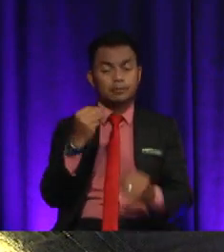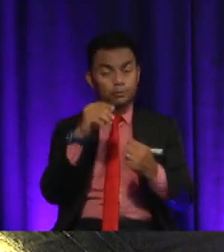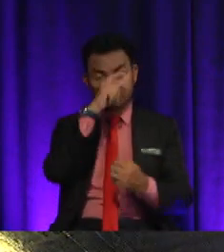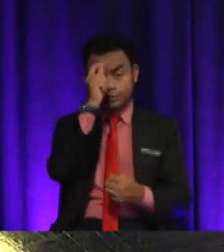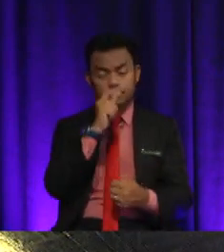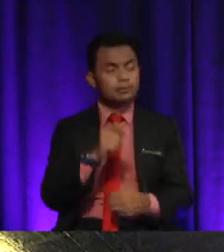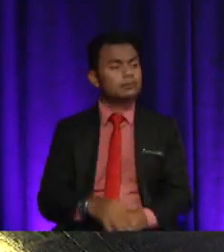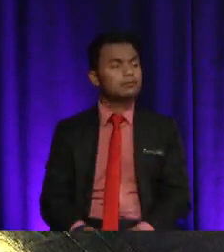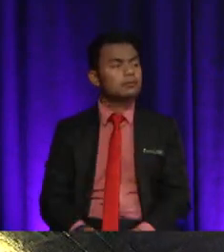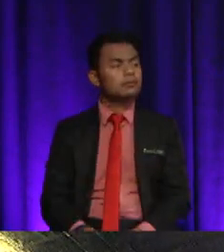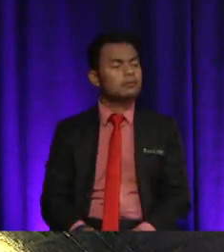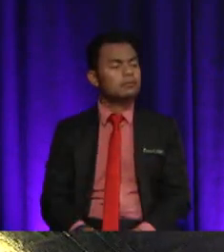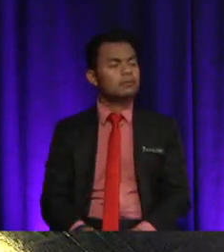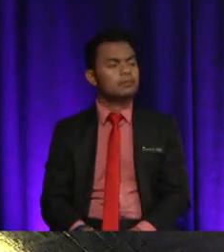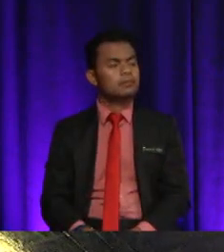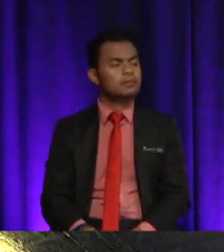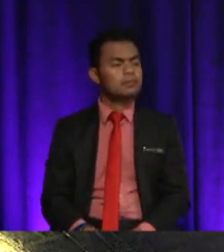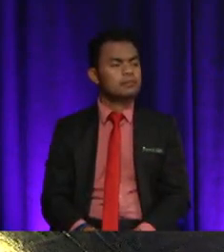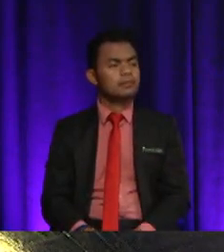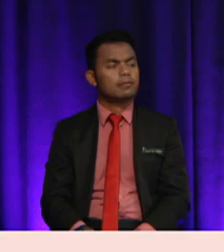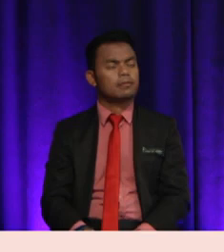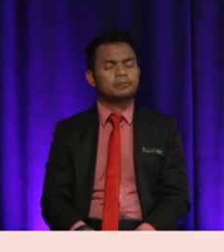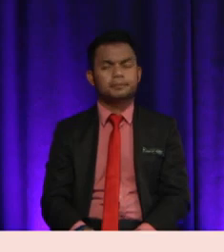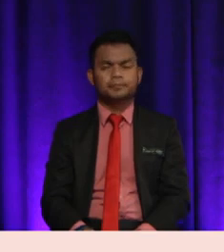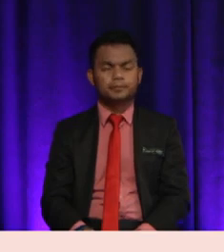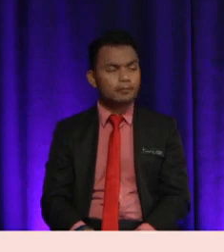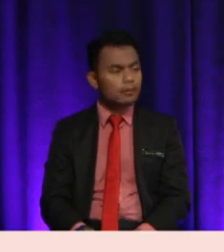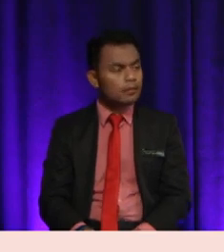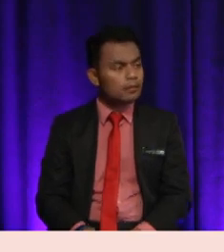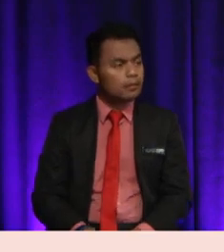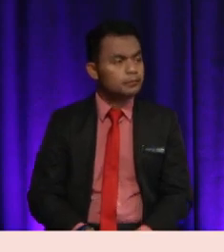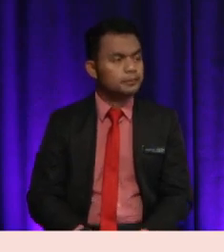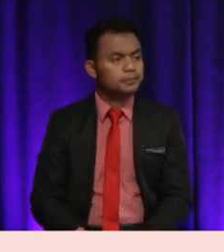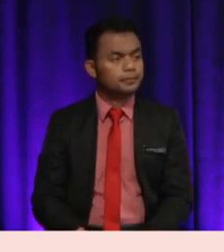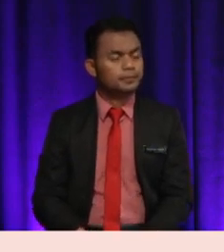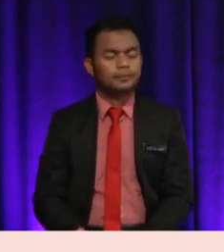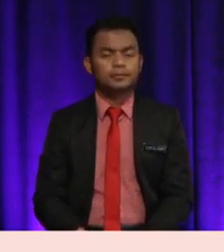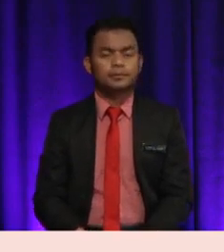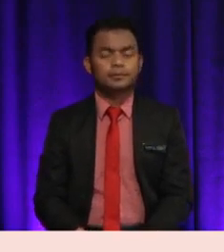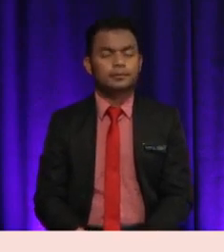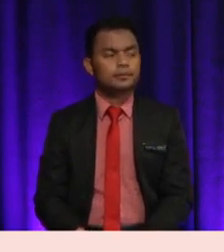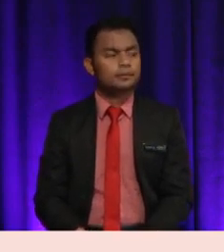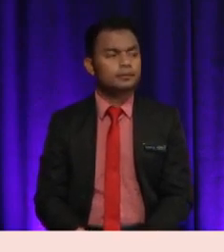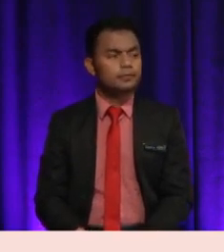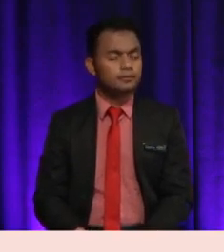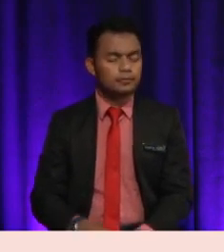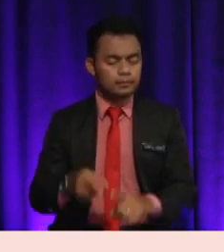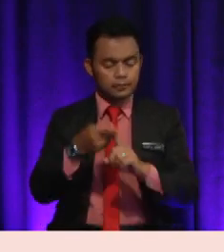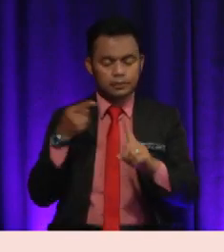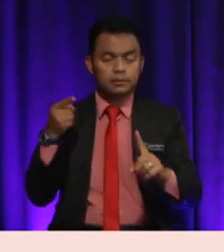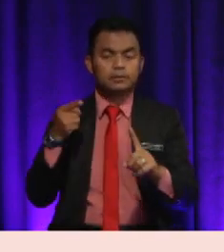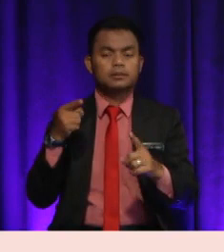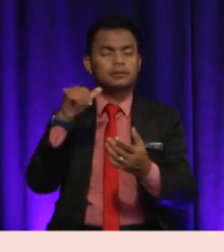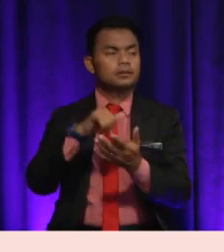Yes, teacher. A year after Sarah's death, the house was open to the public. Since then, many people have described